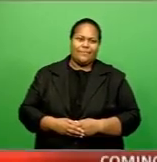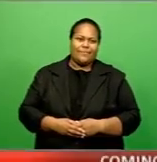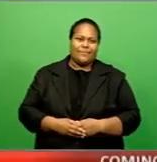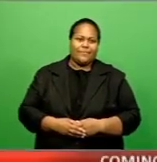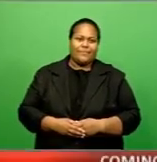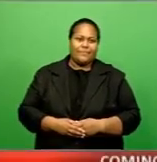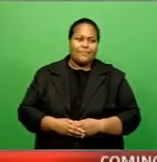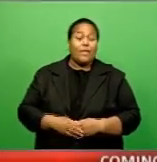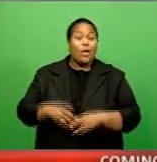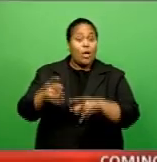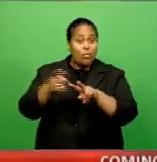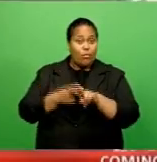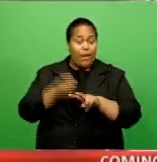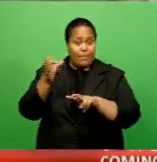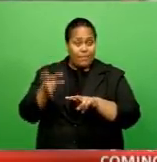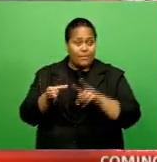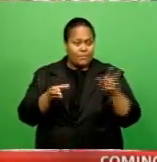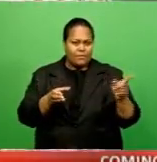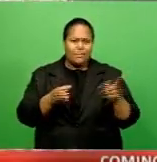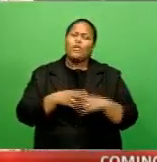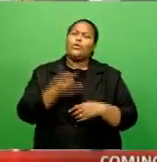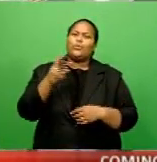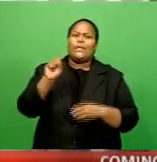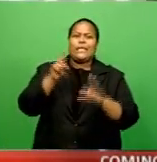ahead, rapist gets 20-year jail term.